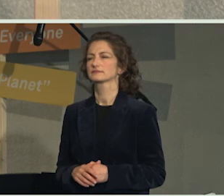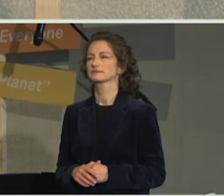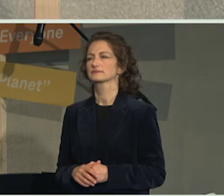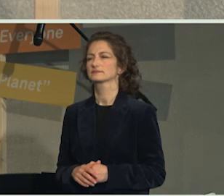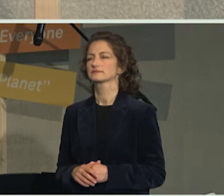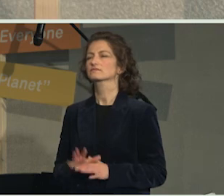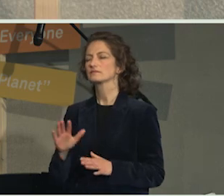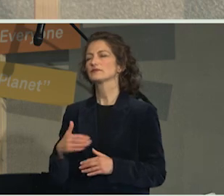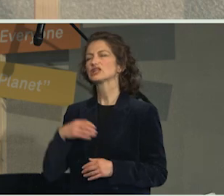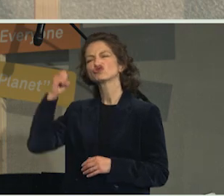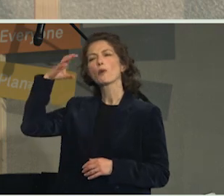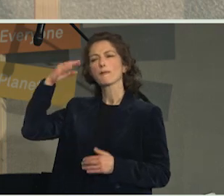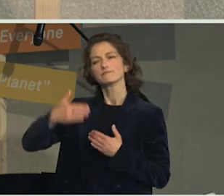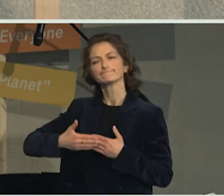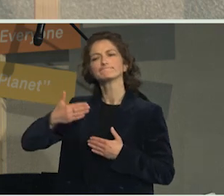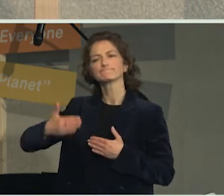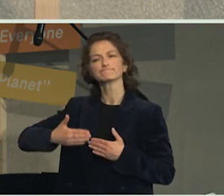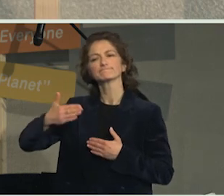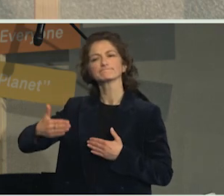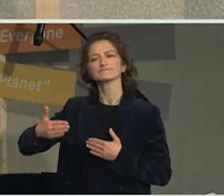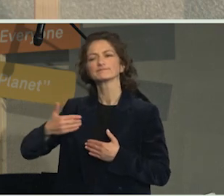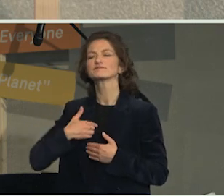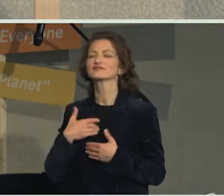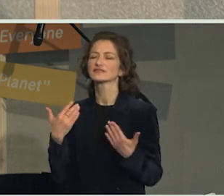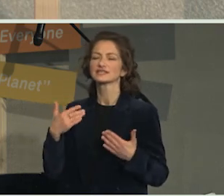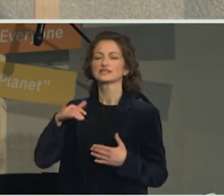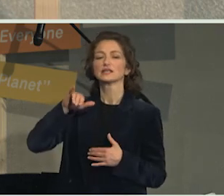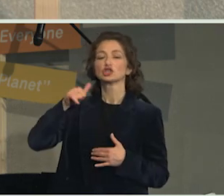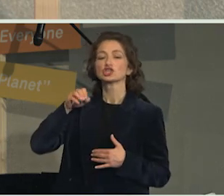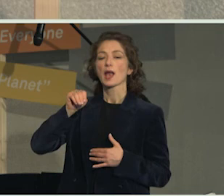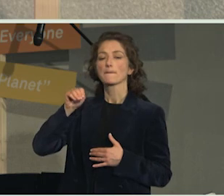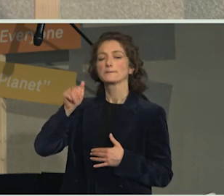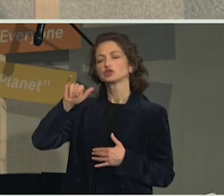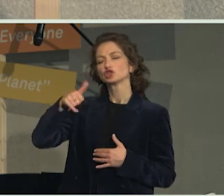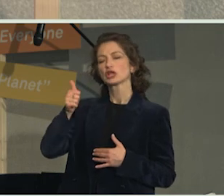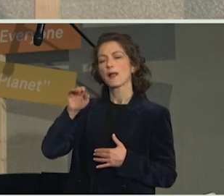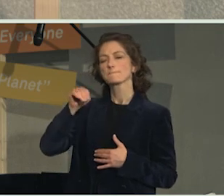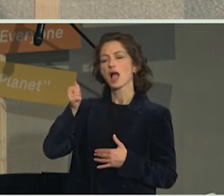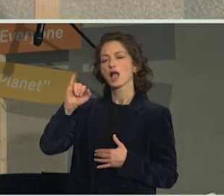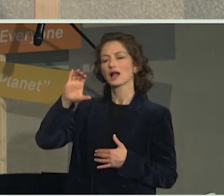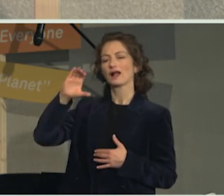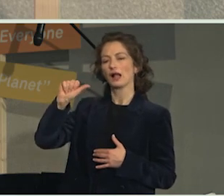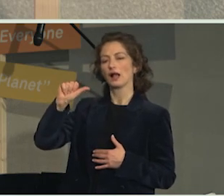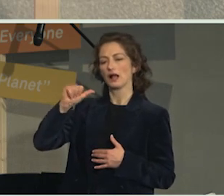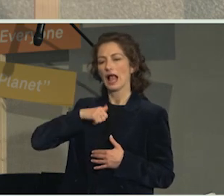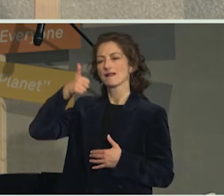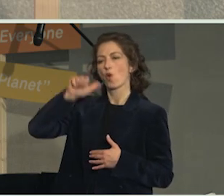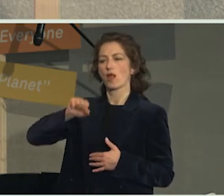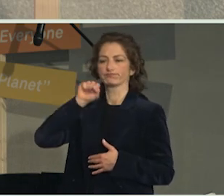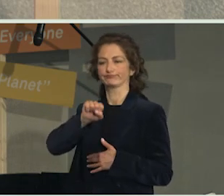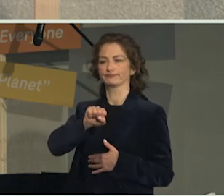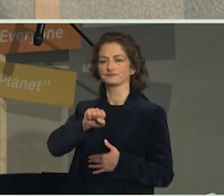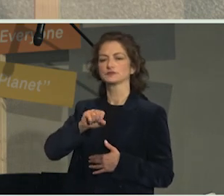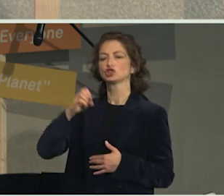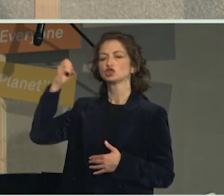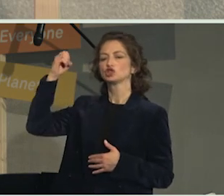Every summer I go to Jamaica for a month and have a summer camp there